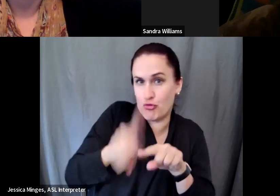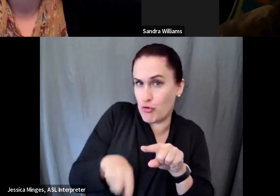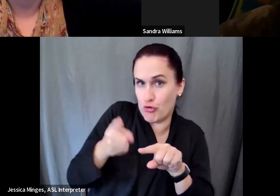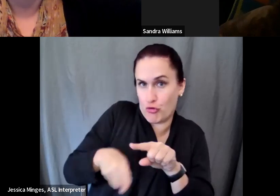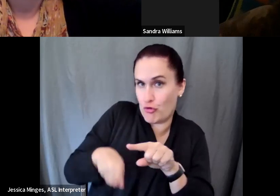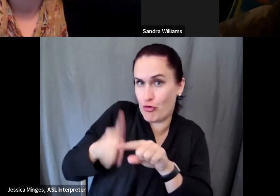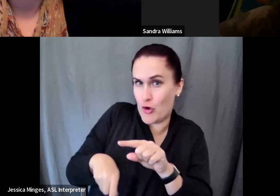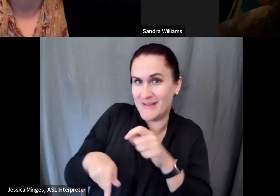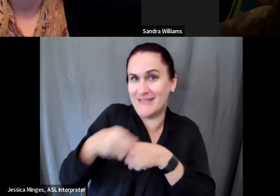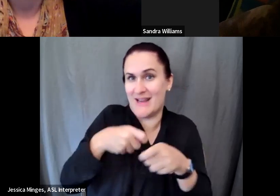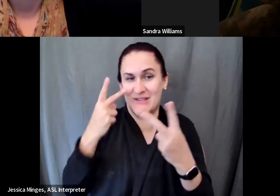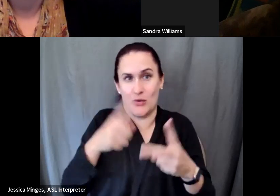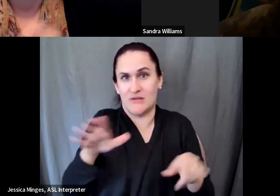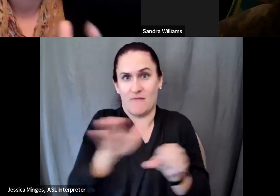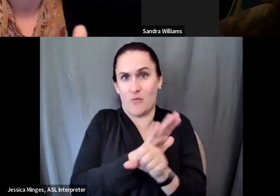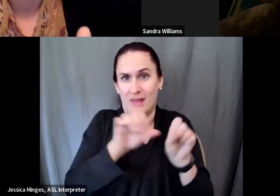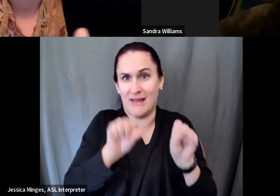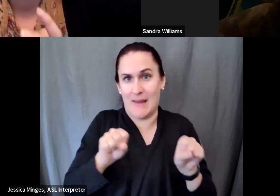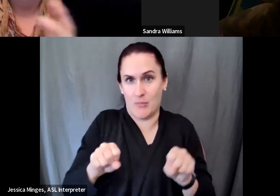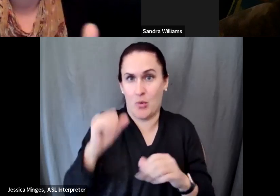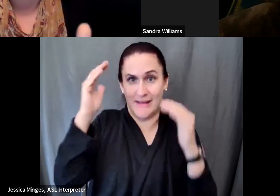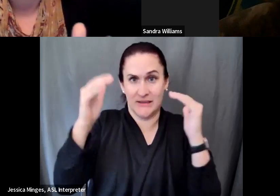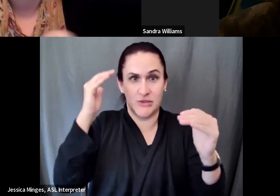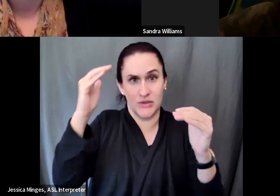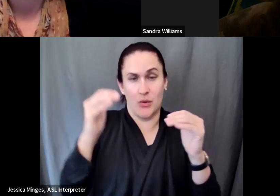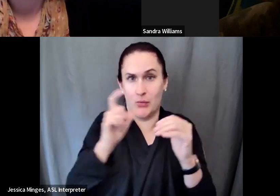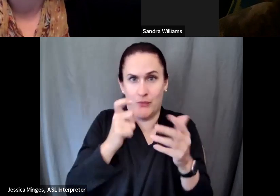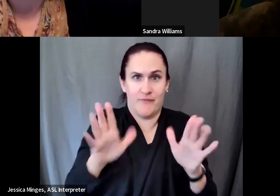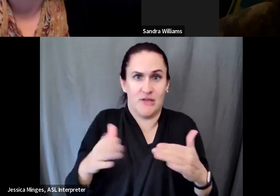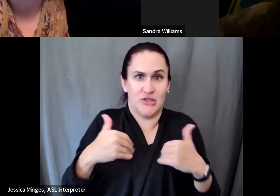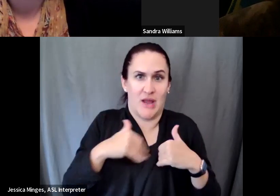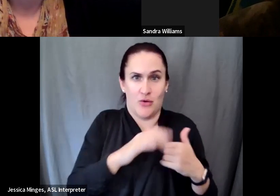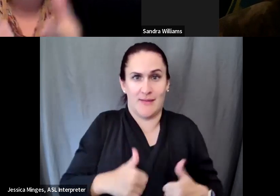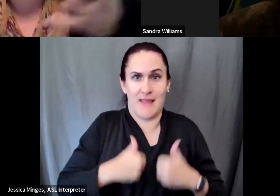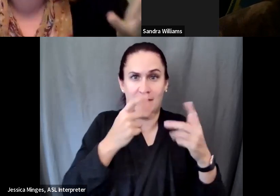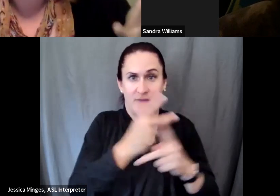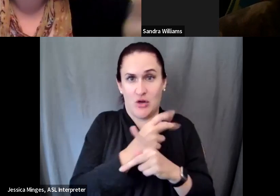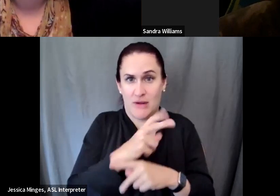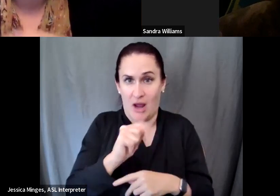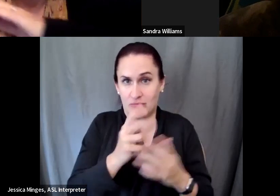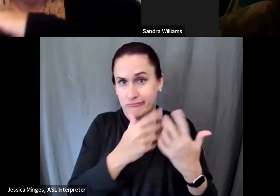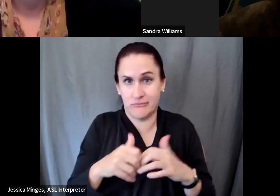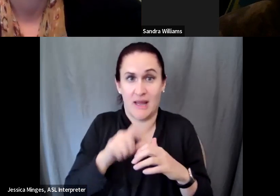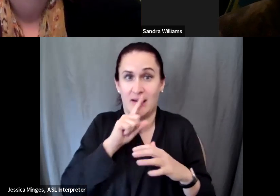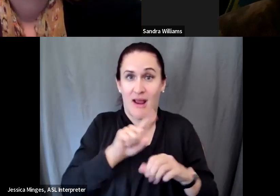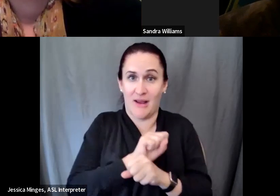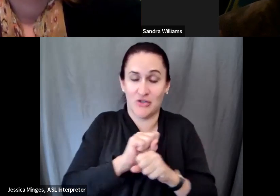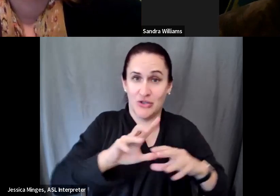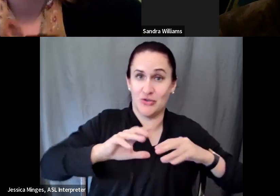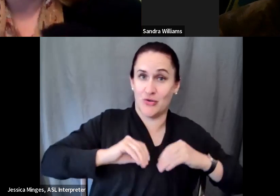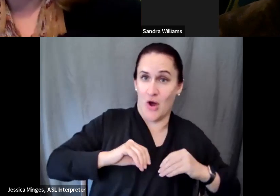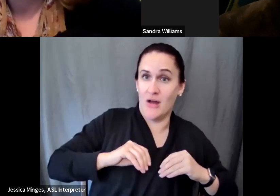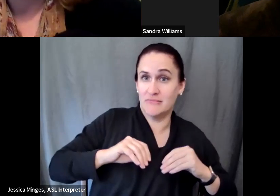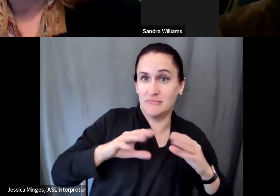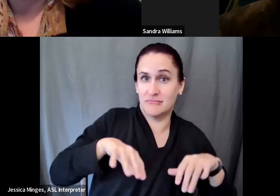versus seeing you as a fully capable adult who already had their life figured out and actually took on a child with many challenges